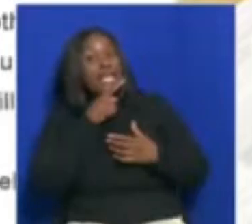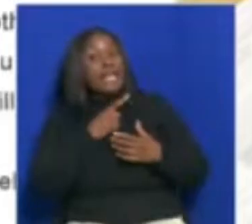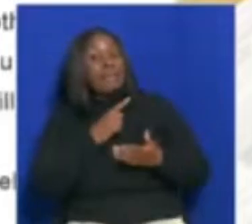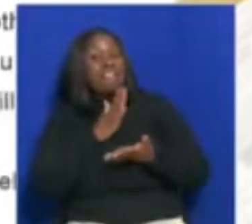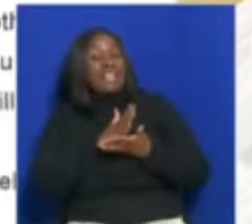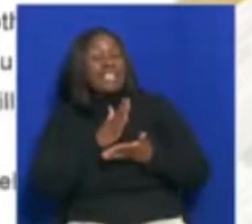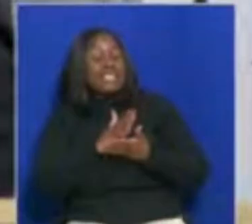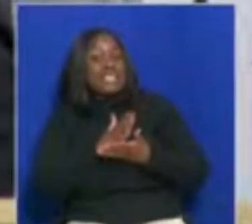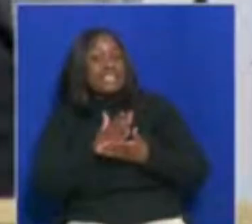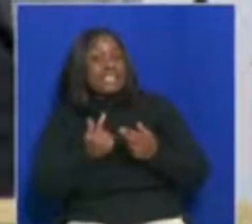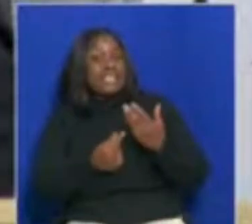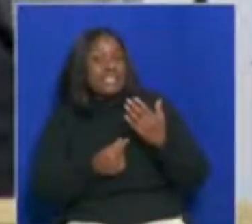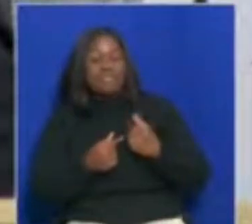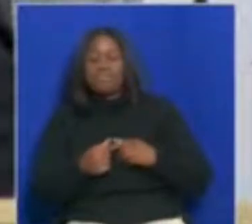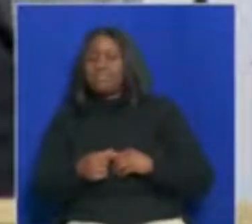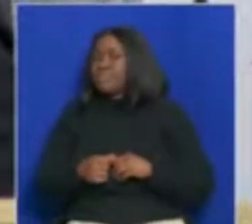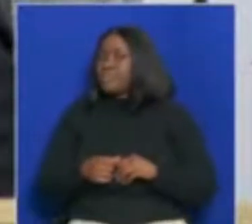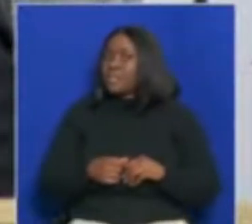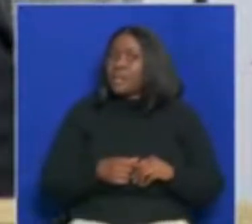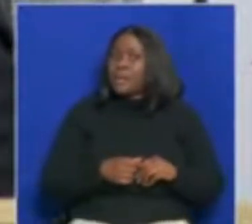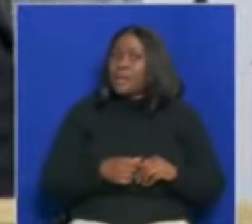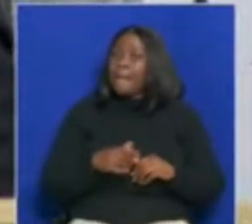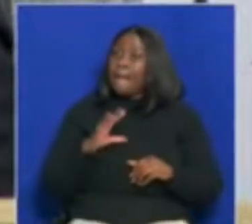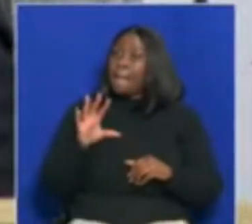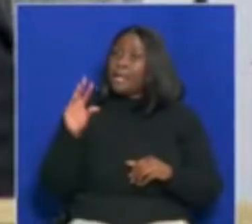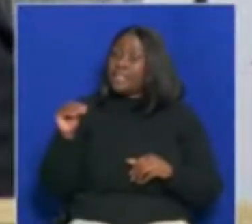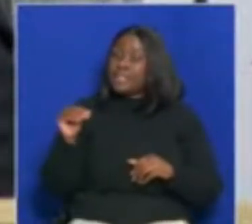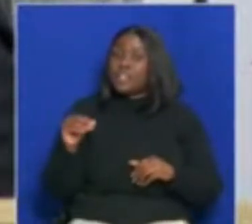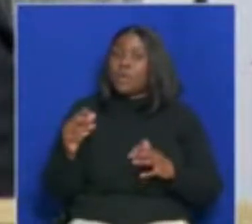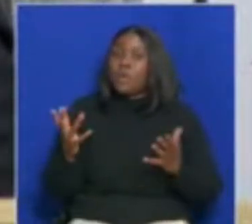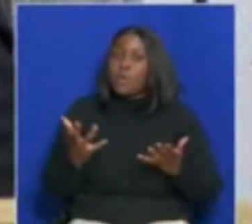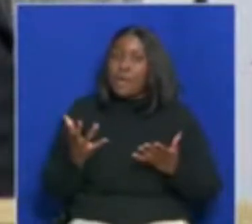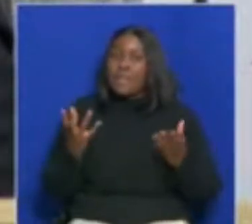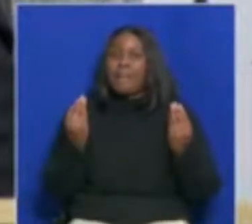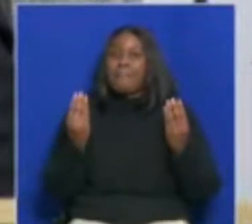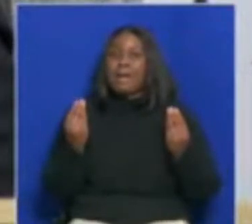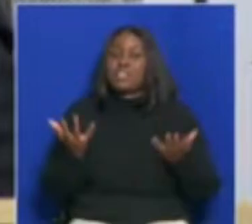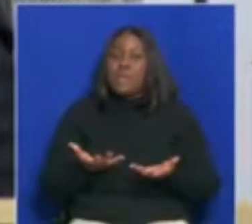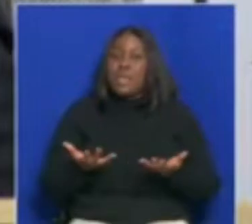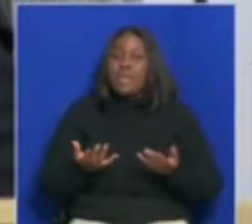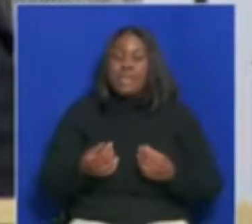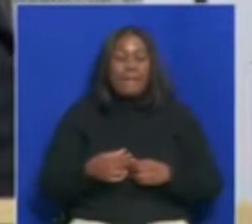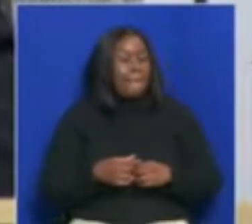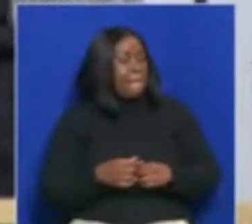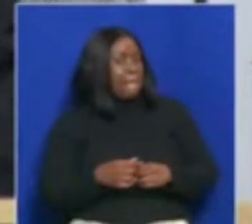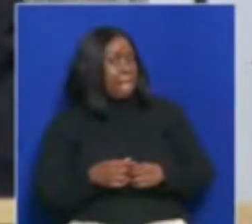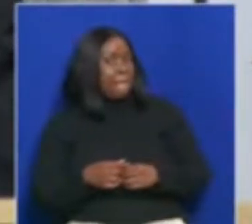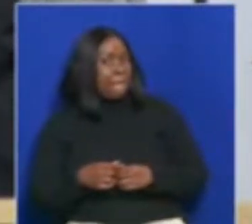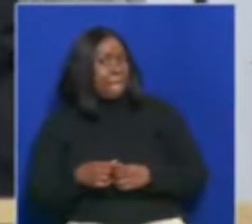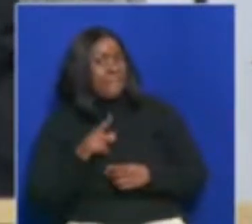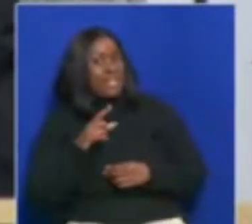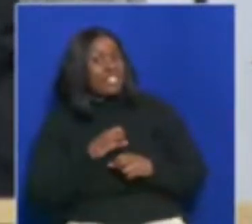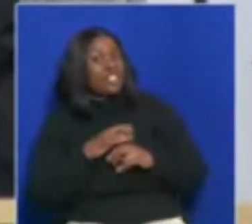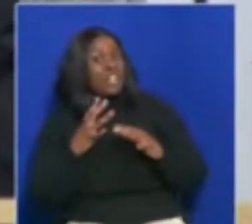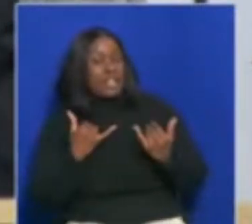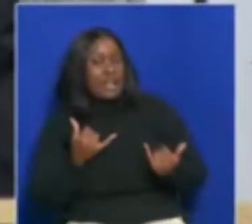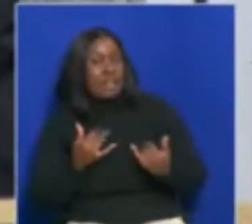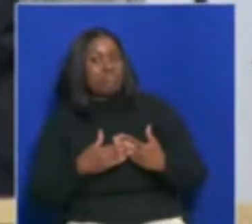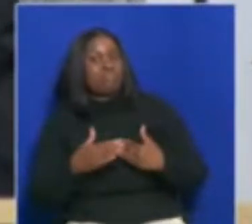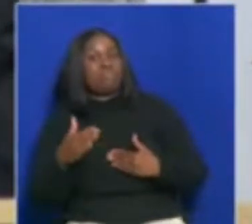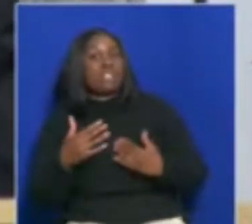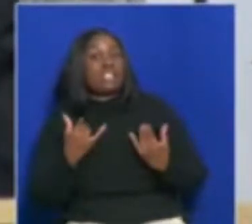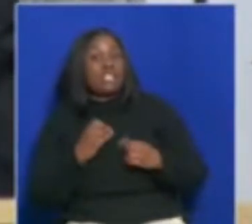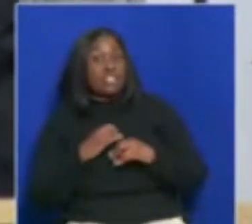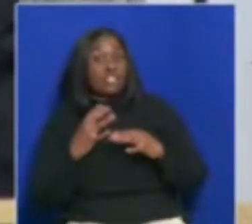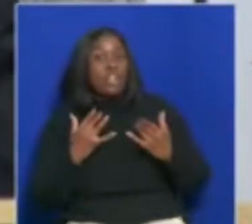Bevan speaks, I am asking you, where are the numbers, Bali? Clive Naika, let's start off now. Let's start off.